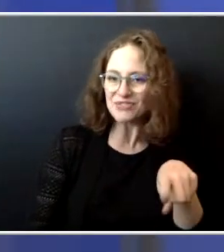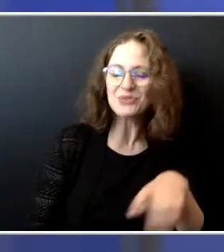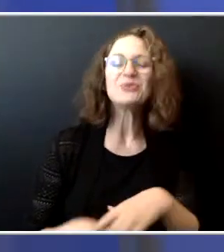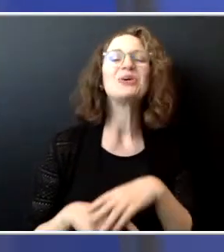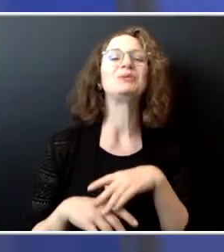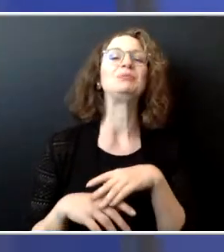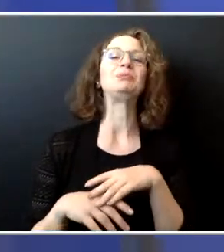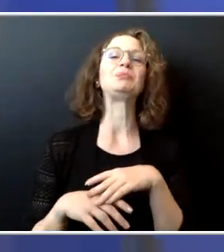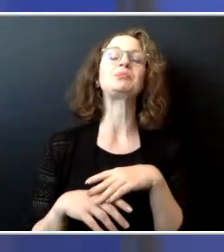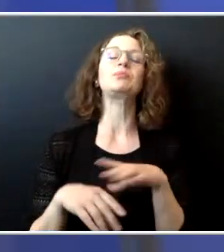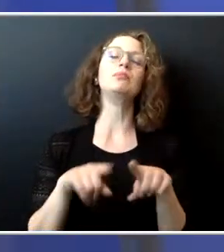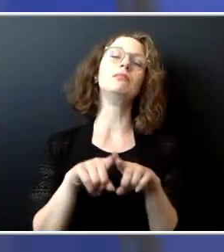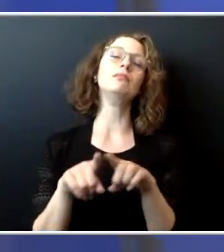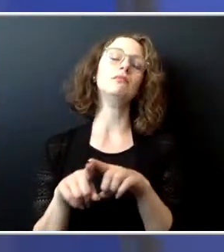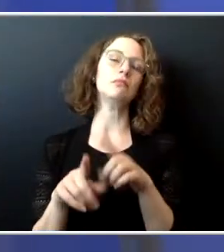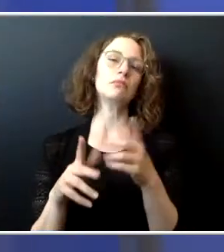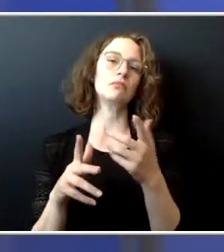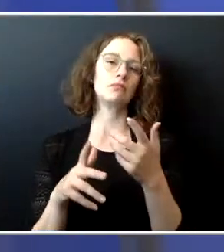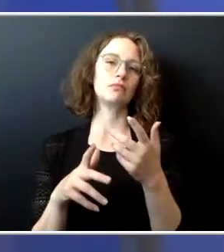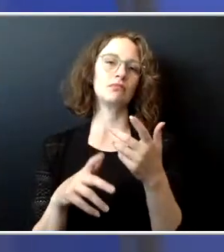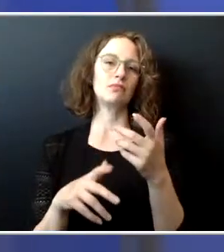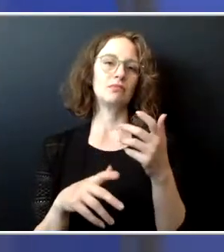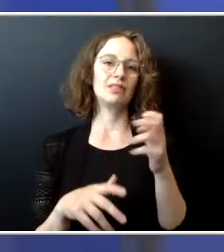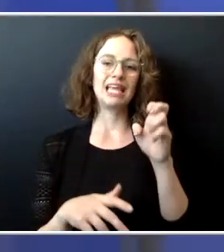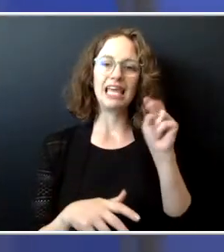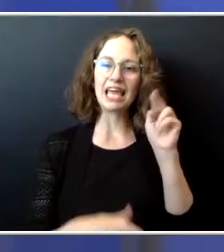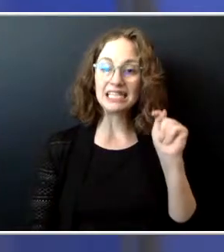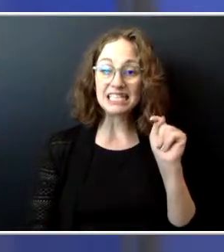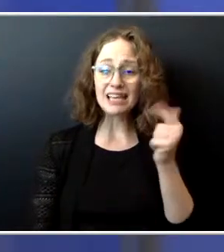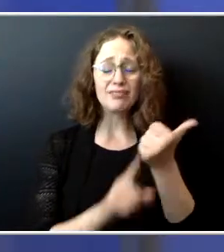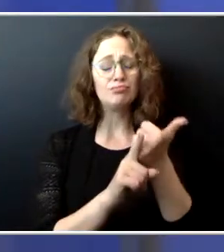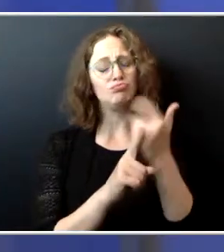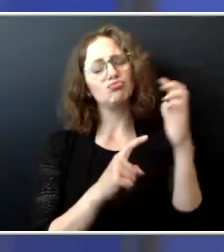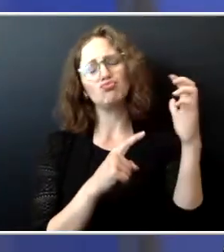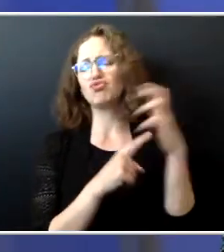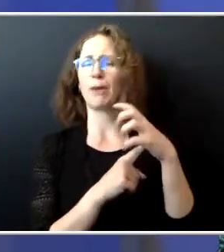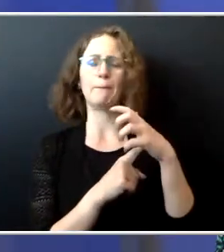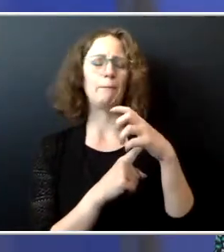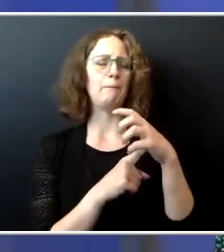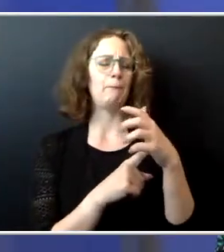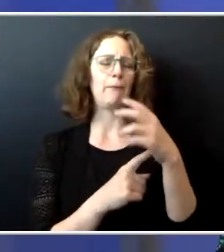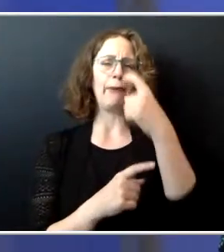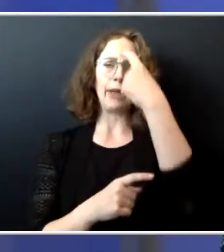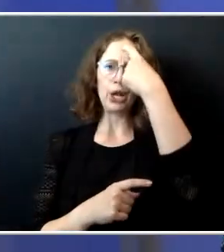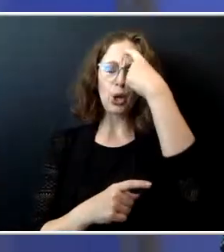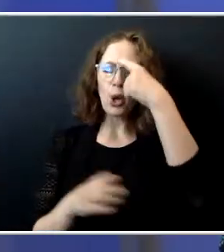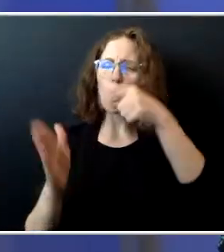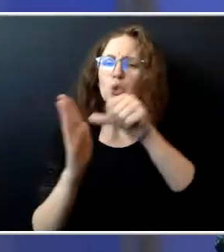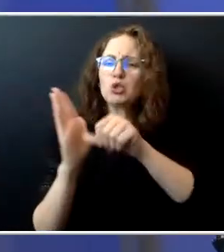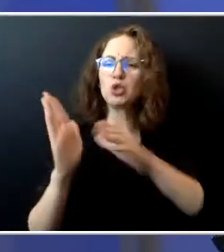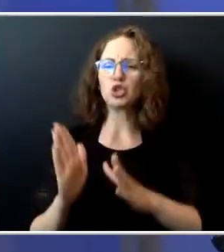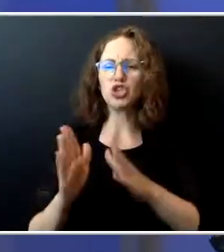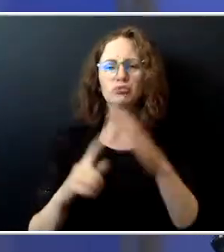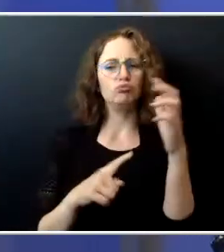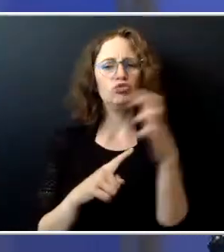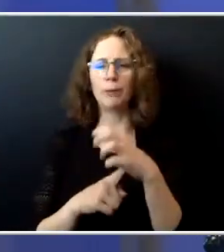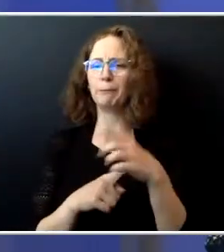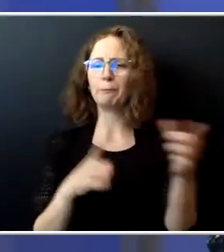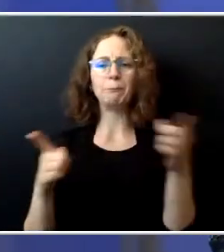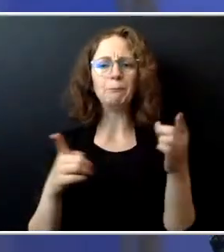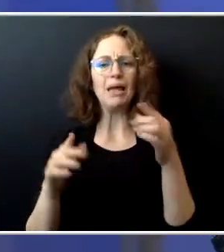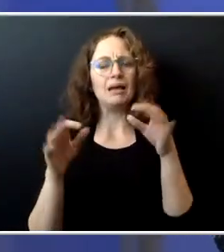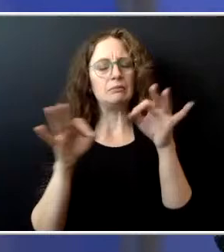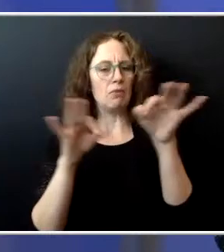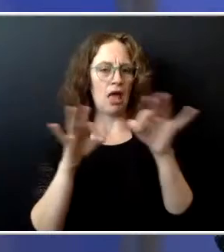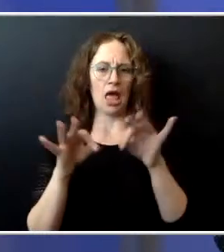the ENT, he was great. So was the neurosurgeon. They explained everything that was going to happen, that it was going